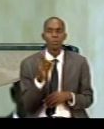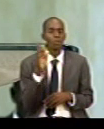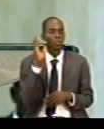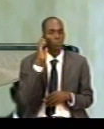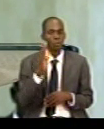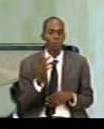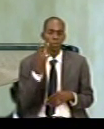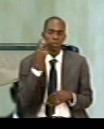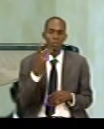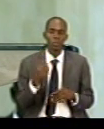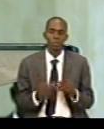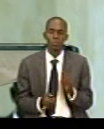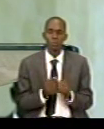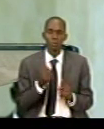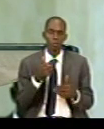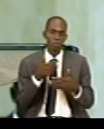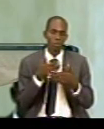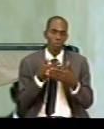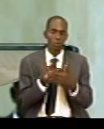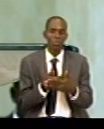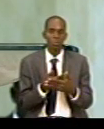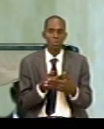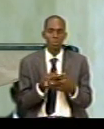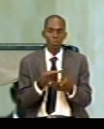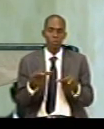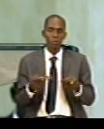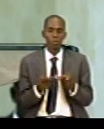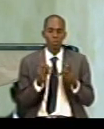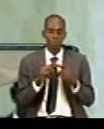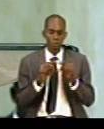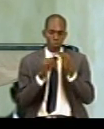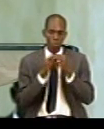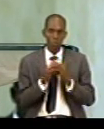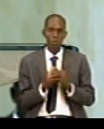nearest location to where you are living.